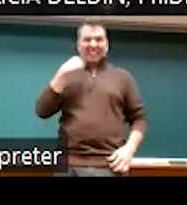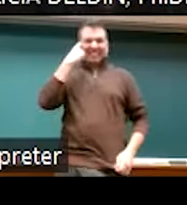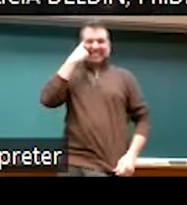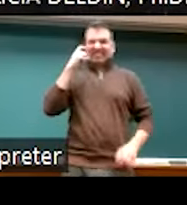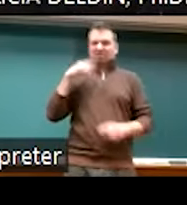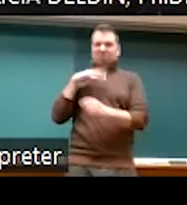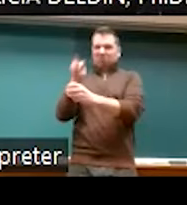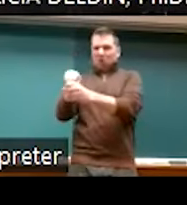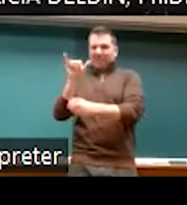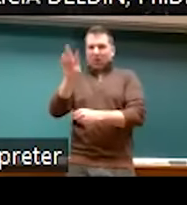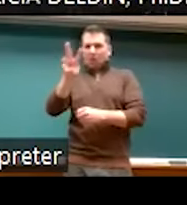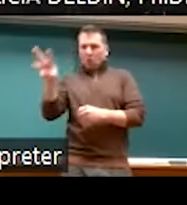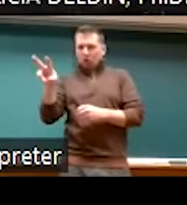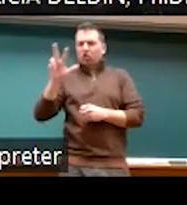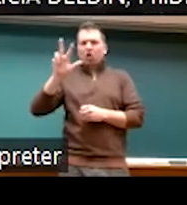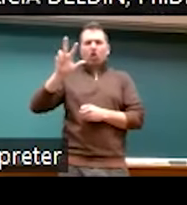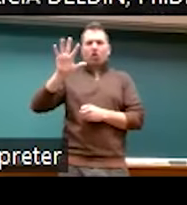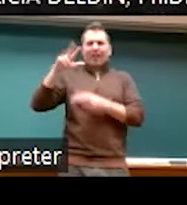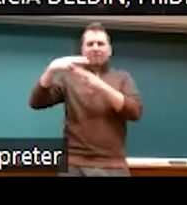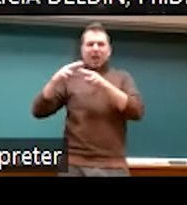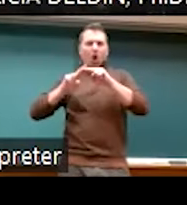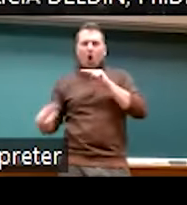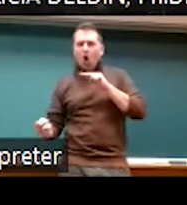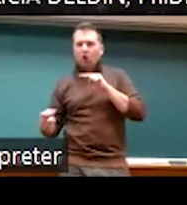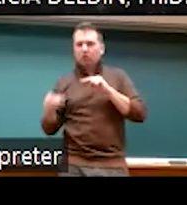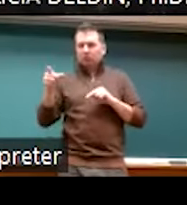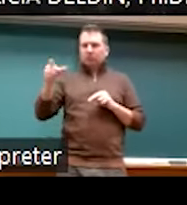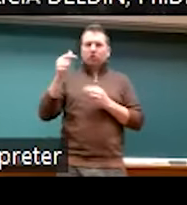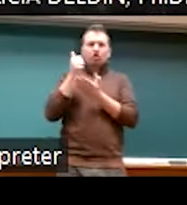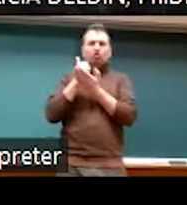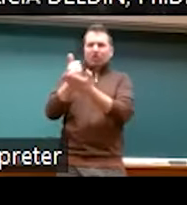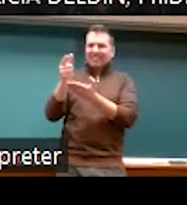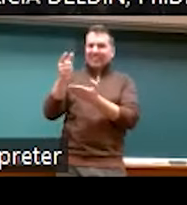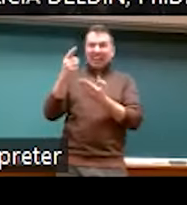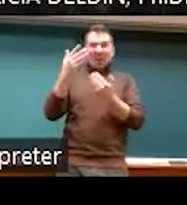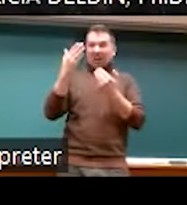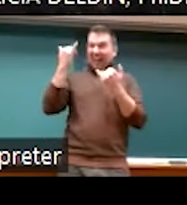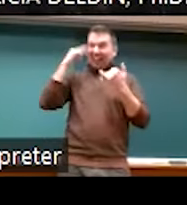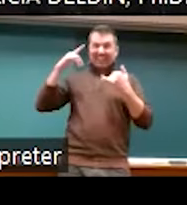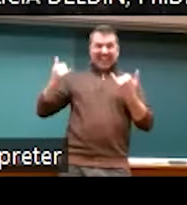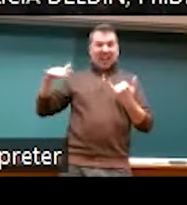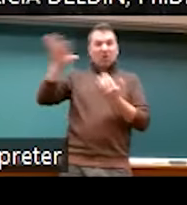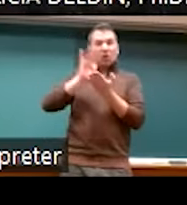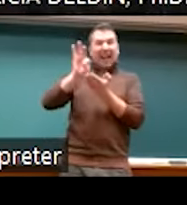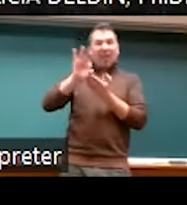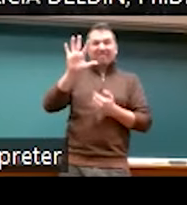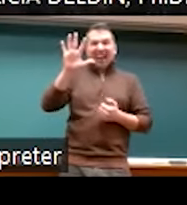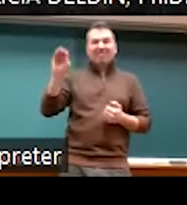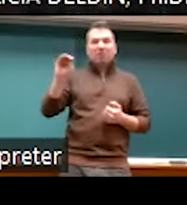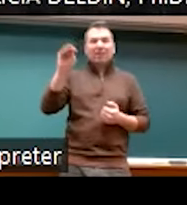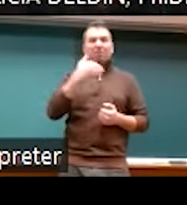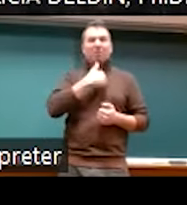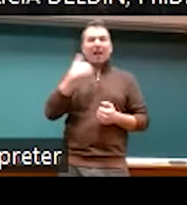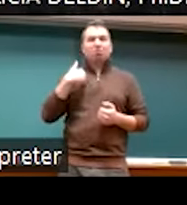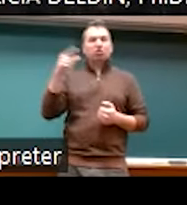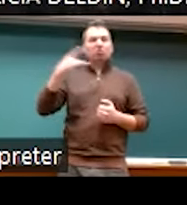pounds. They actually treat, like right now in Weight Watchers, there's almost 5 million members. It's always ranked as the number